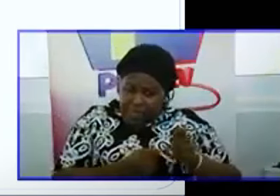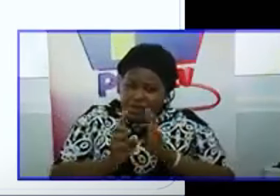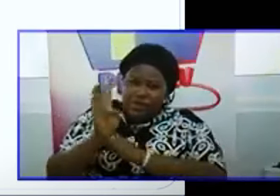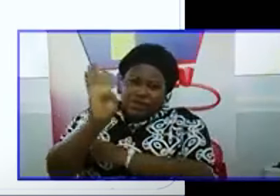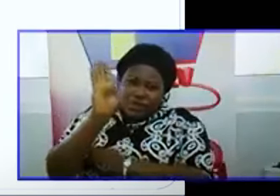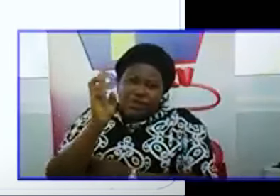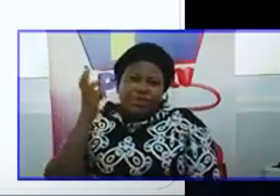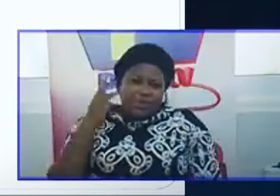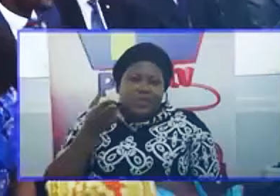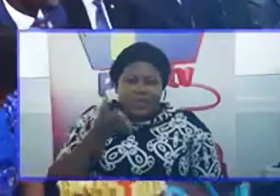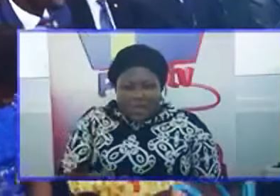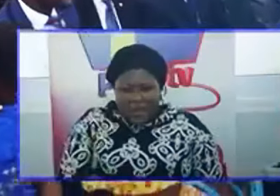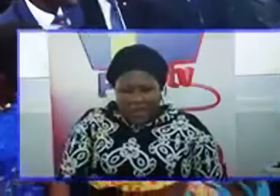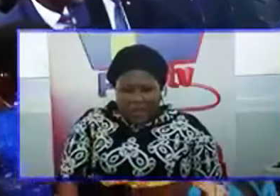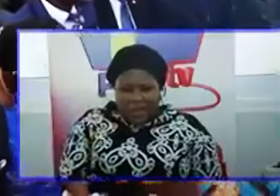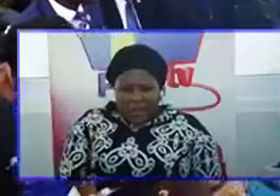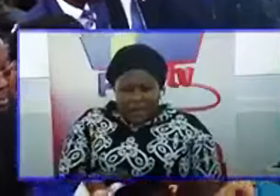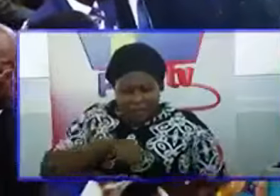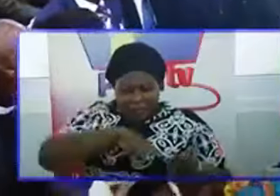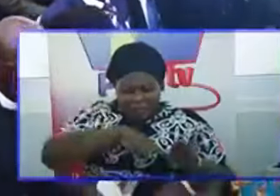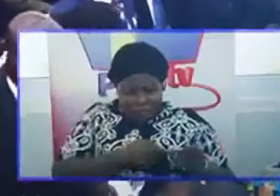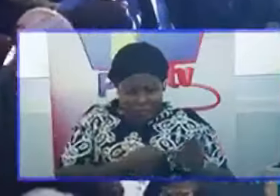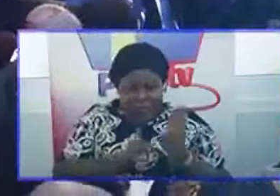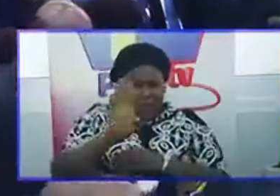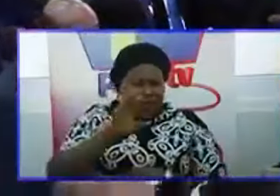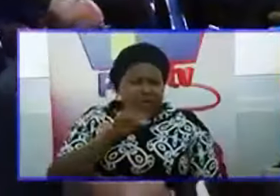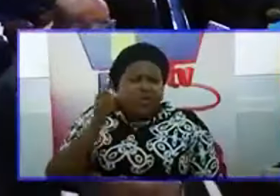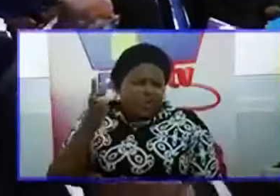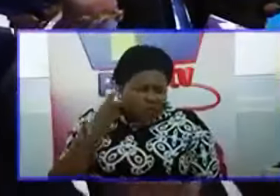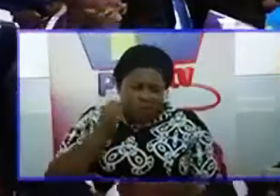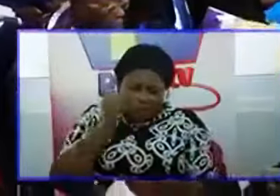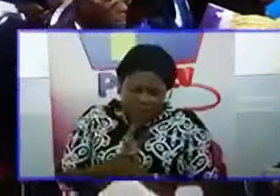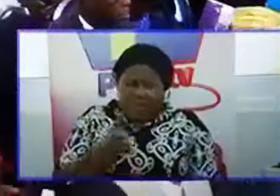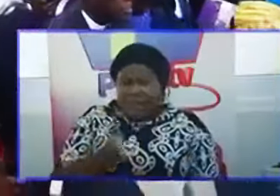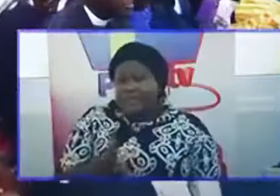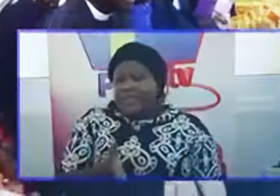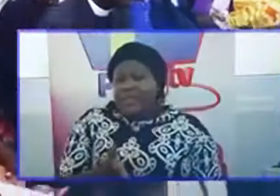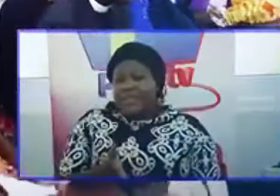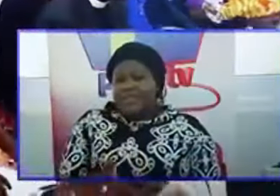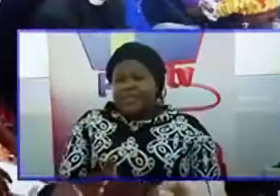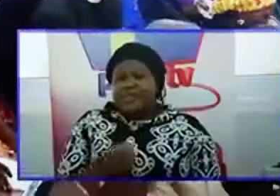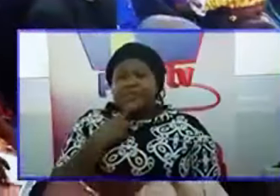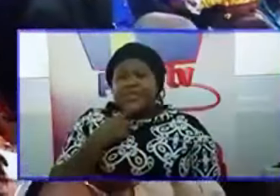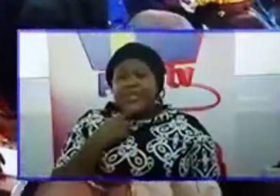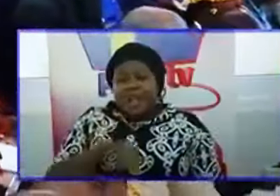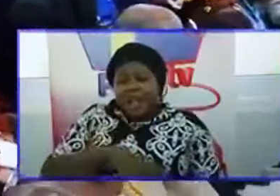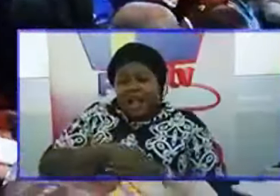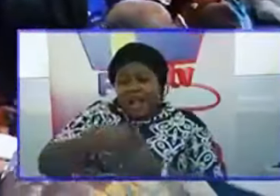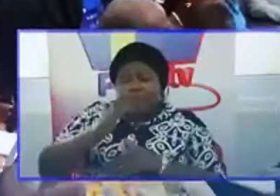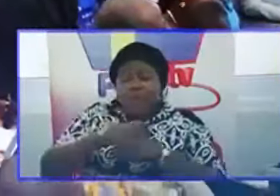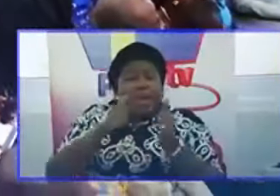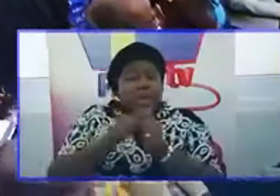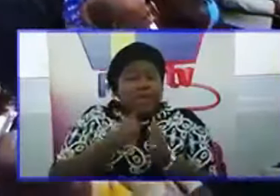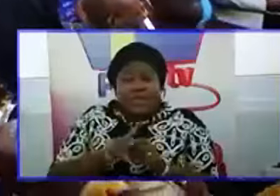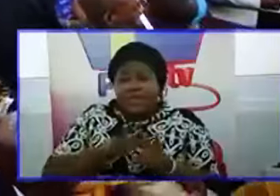he is not part of the beginning. The Bible says out of him all things flow. And into him all things come